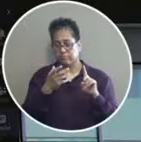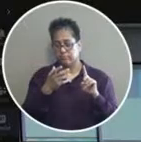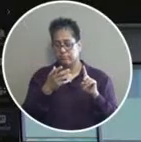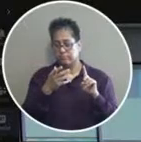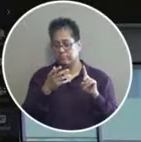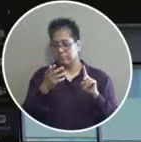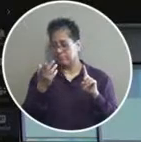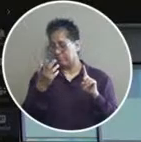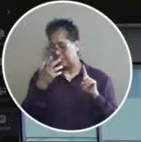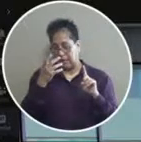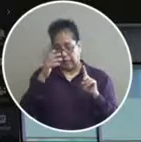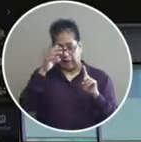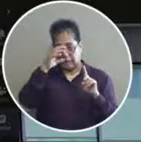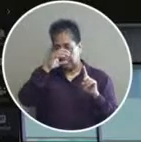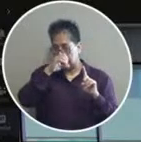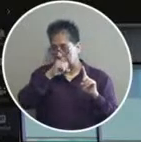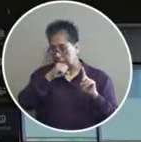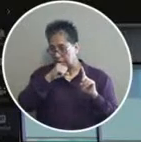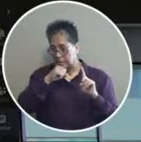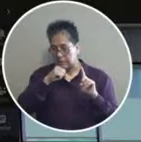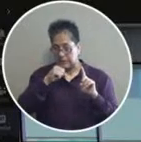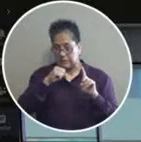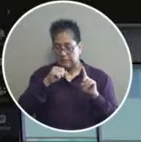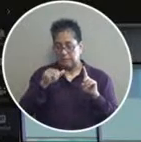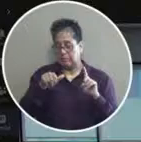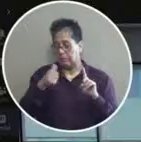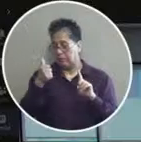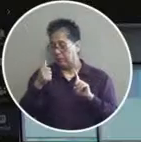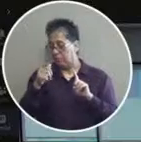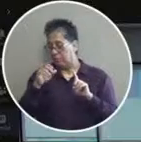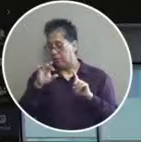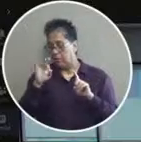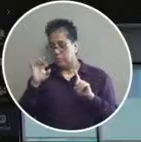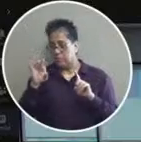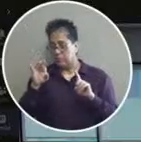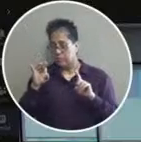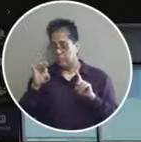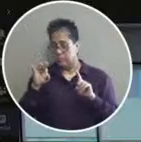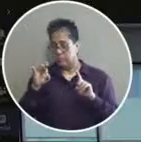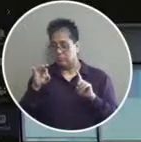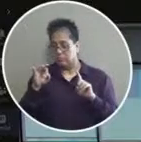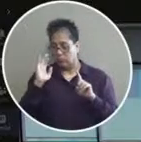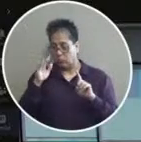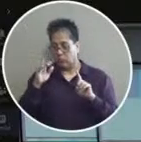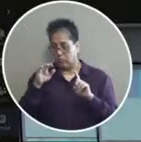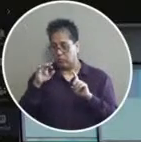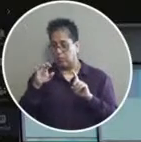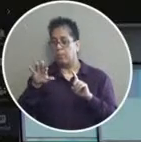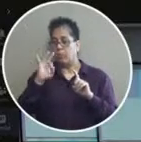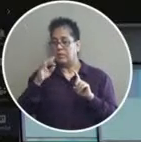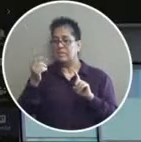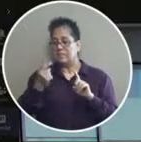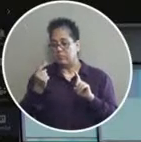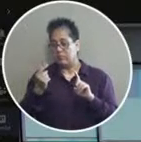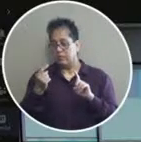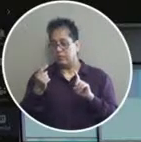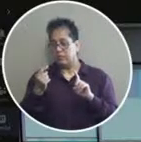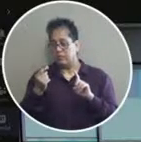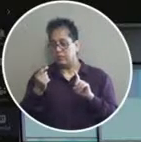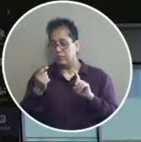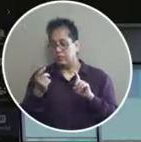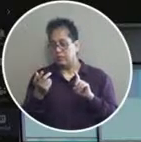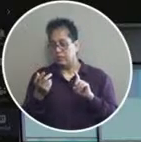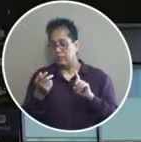mean, I guess the other option would be the council as a whole would appoint somebody if the mayor was not authorized to do